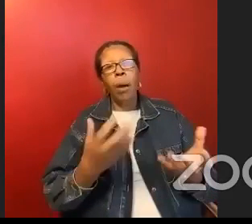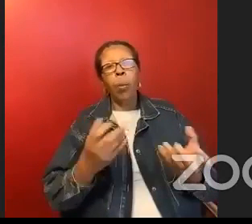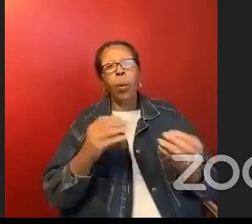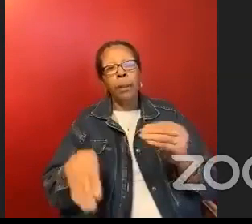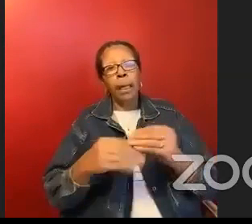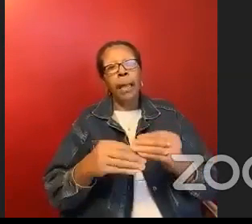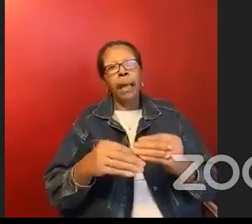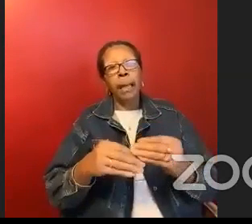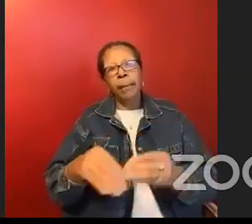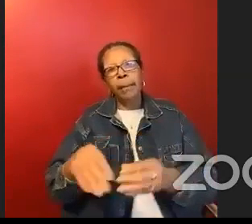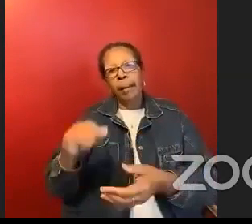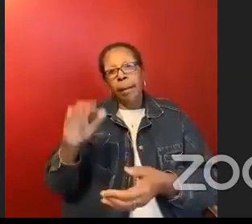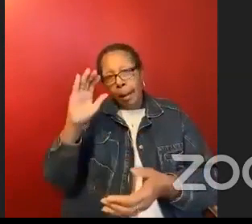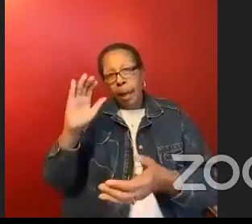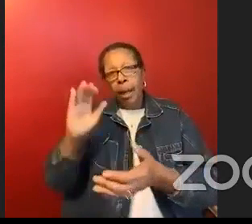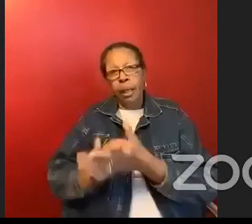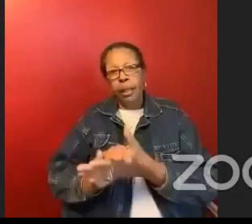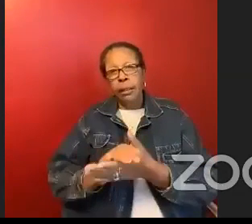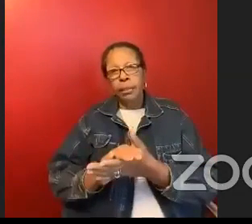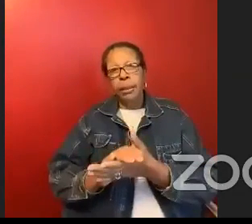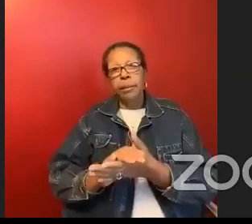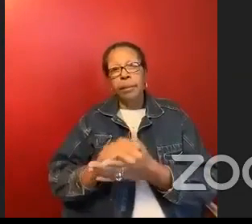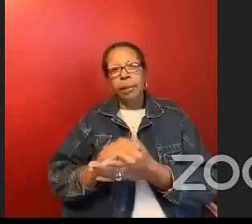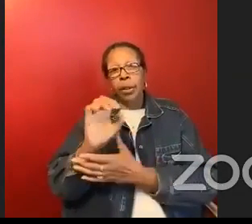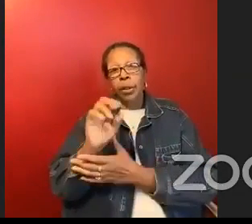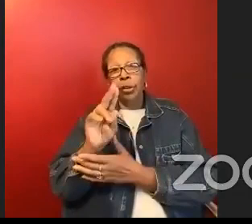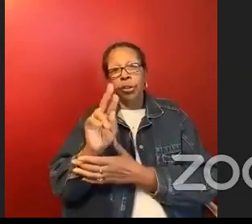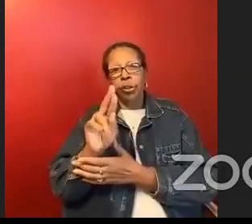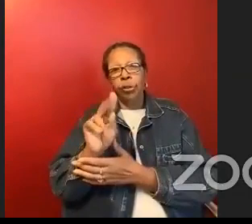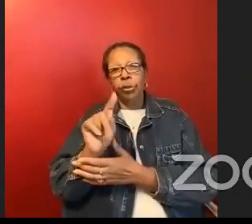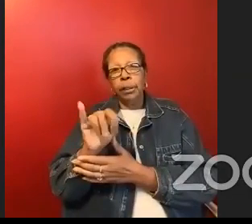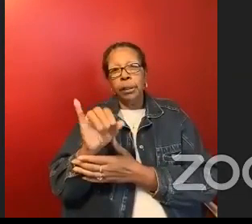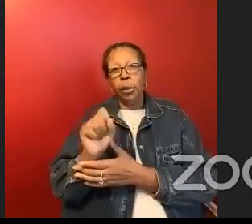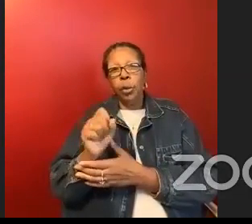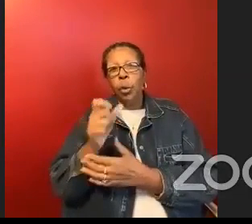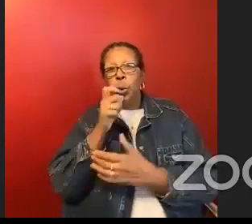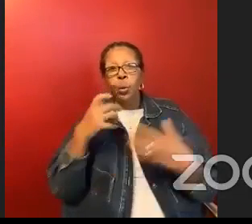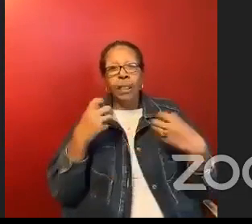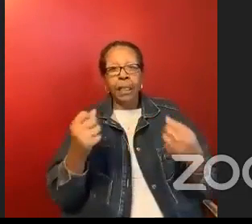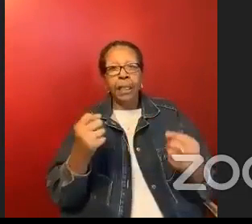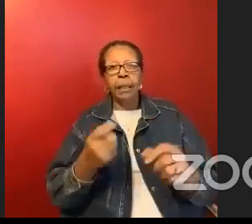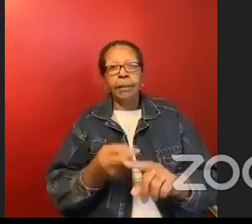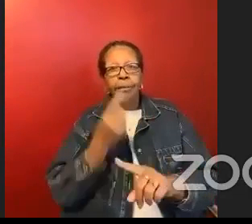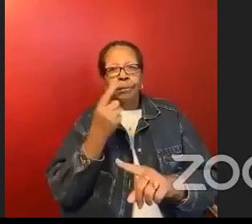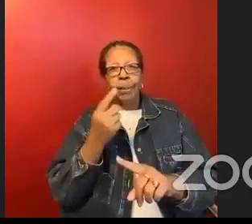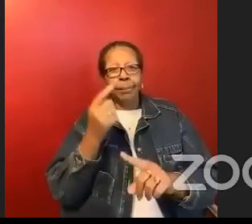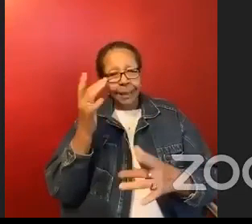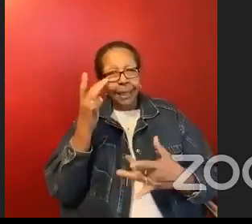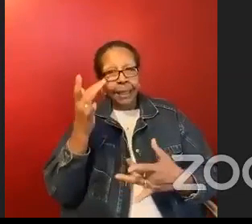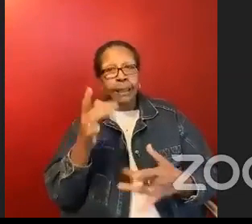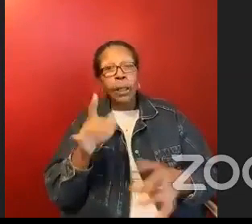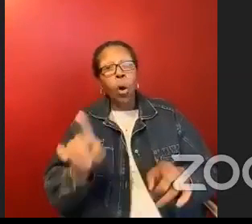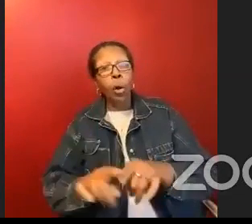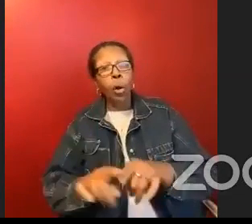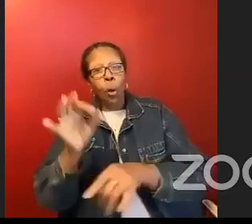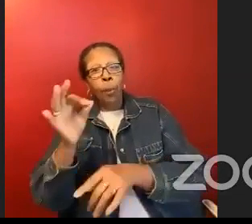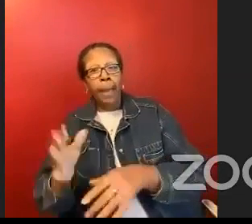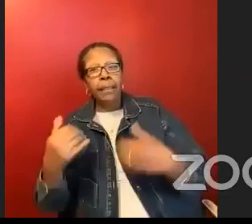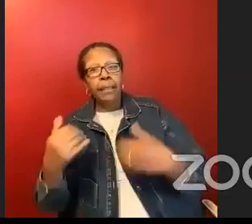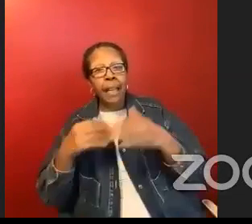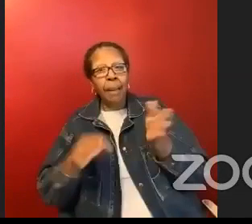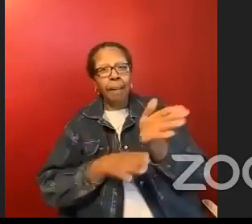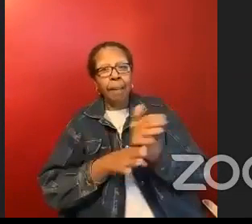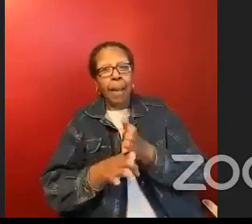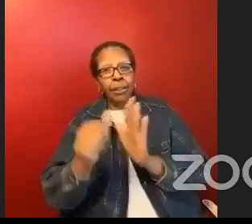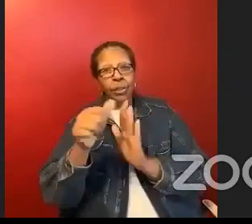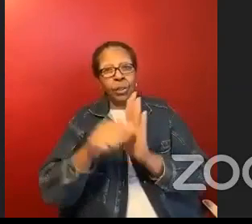husband, who is recuperating from an illness, and I just had a minor surgery a few days ago,